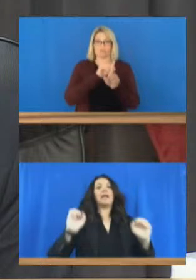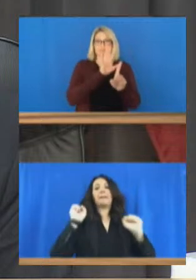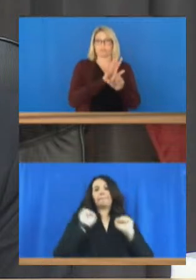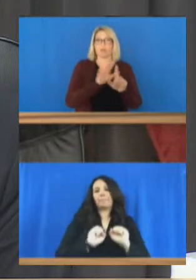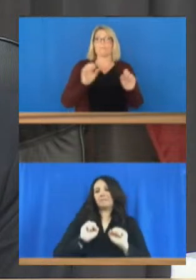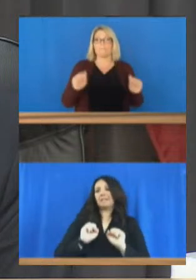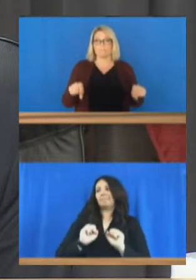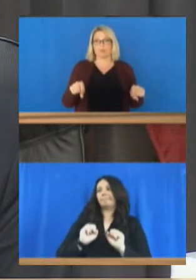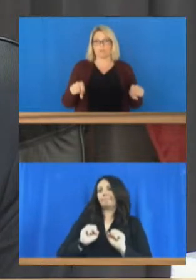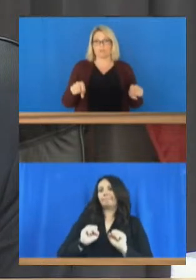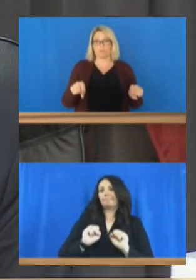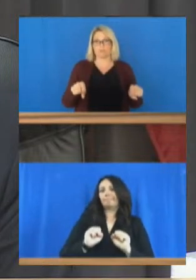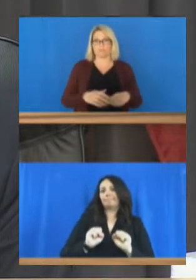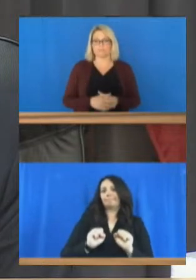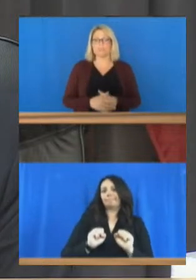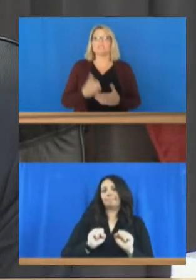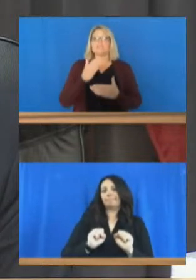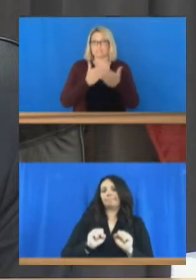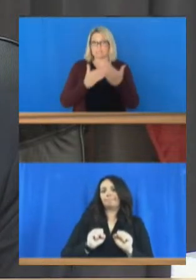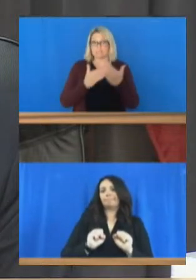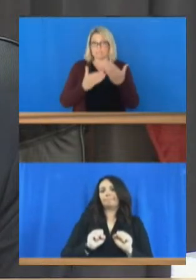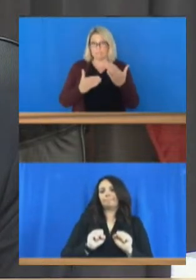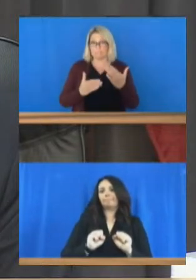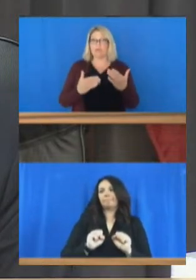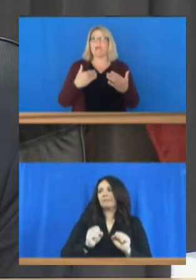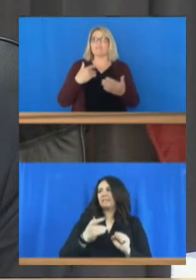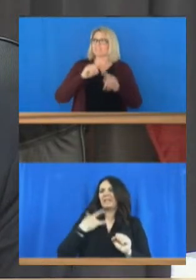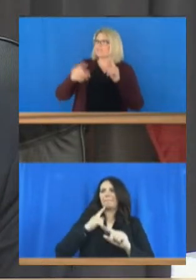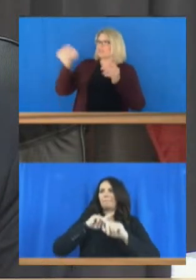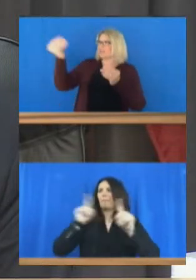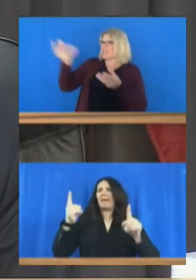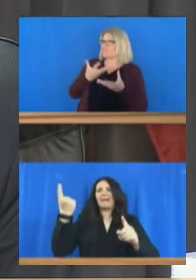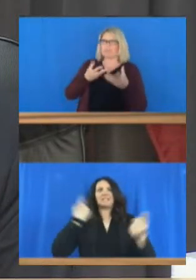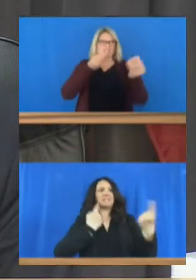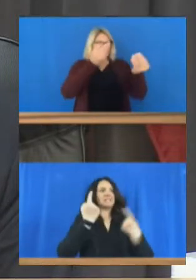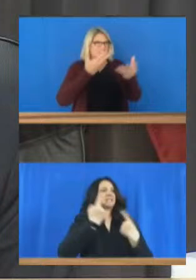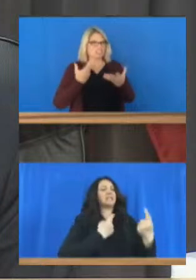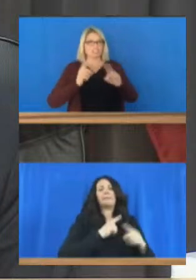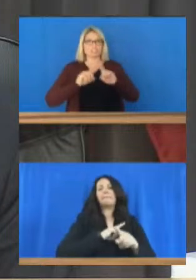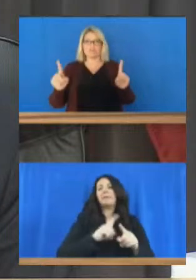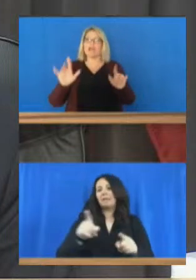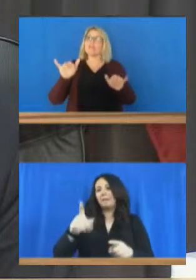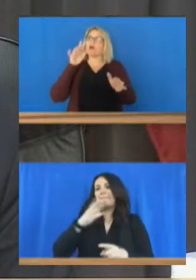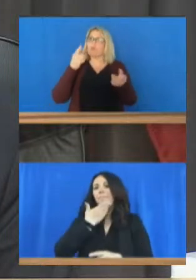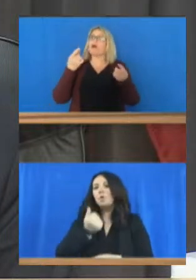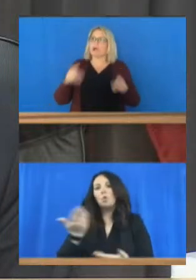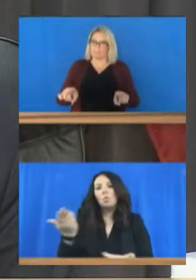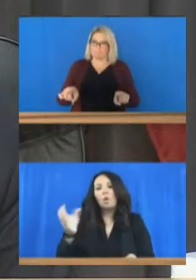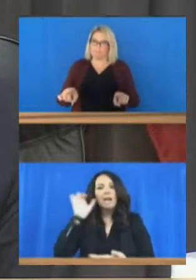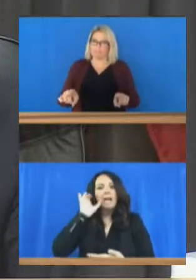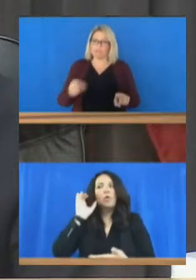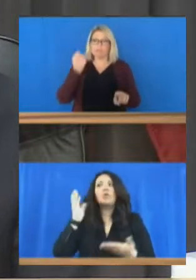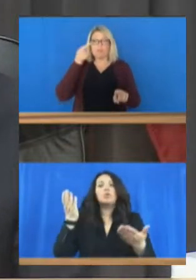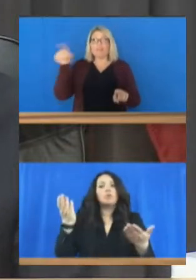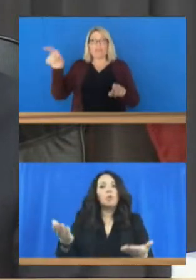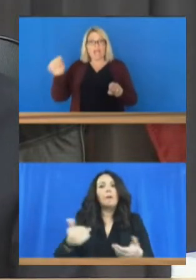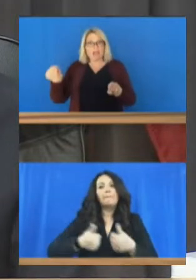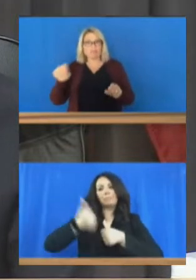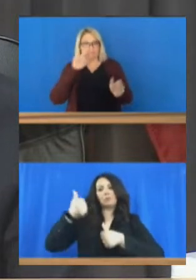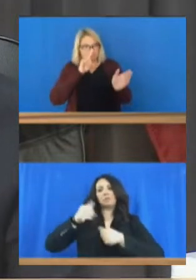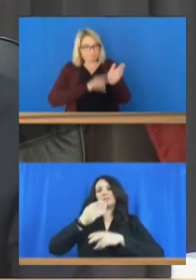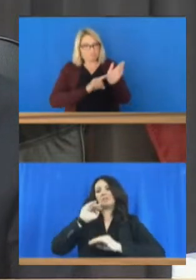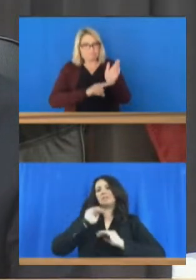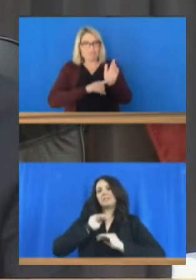sure that we're protecting everyone in the school community. So for anyone who ever receives, regardless of the context, whether it's, I think, in a school or